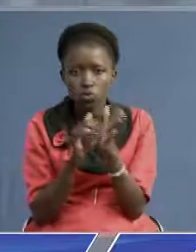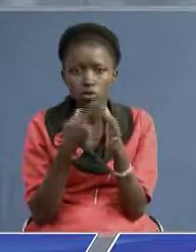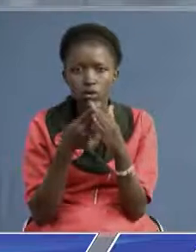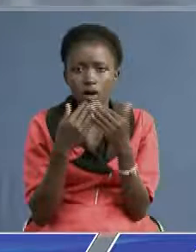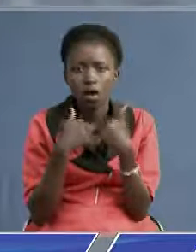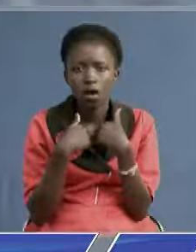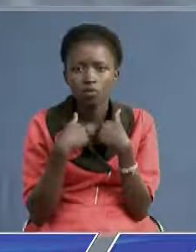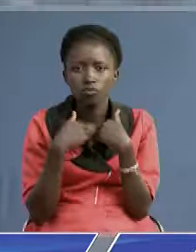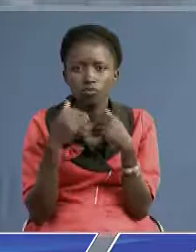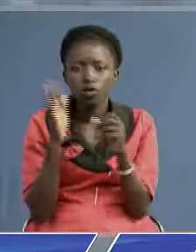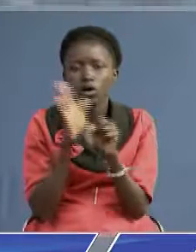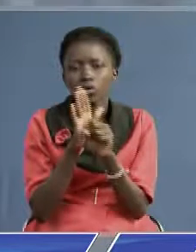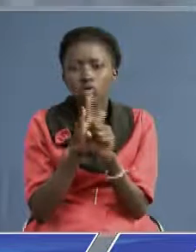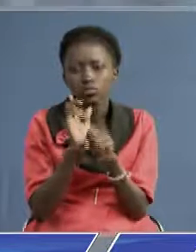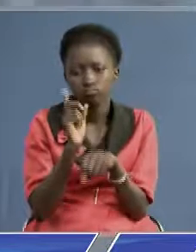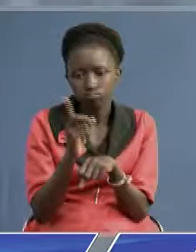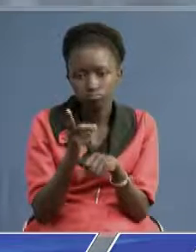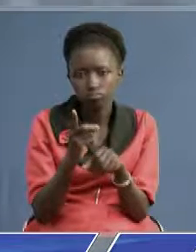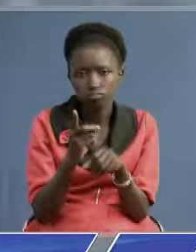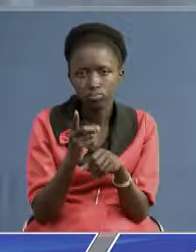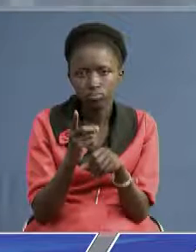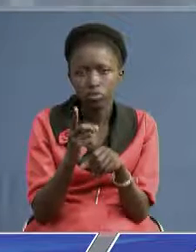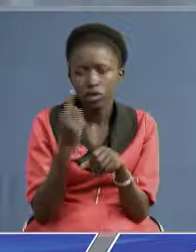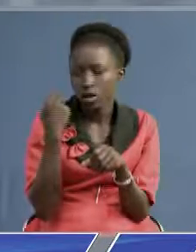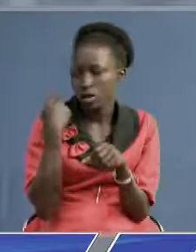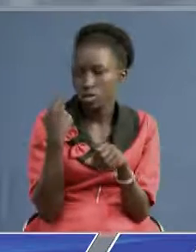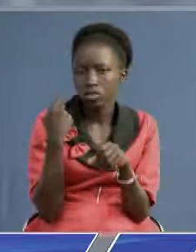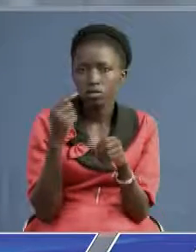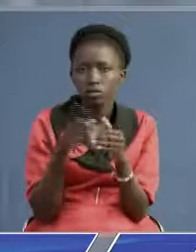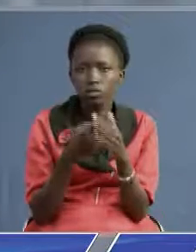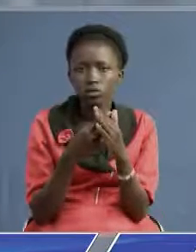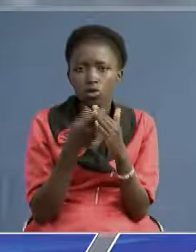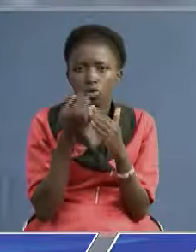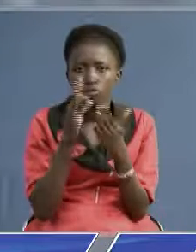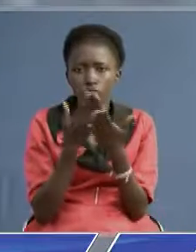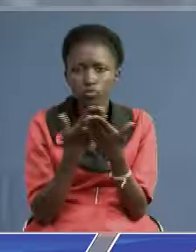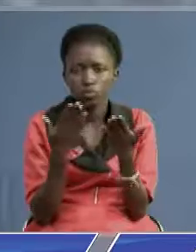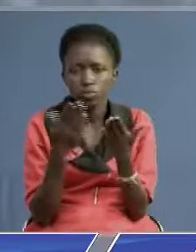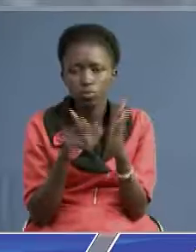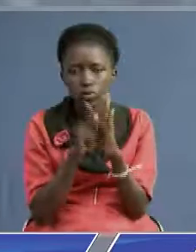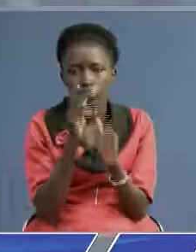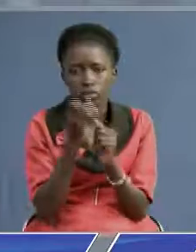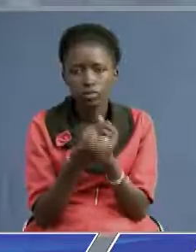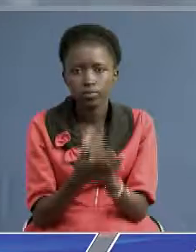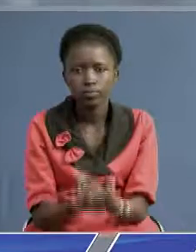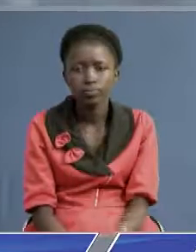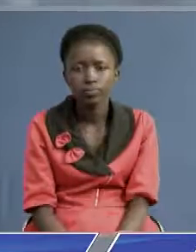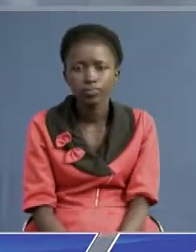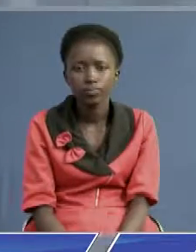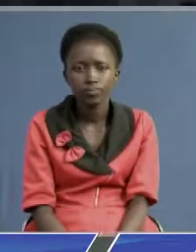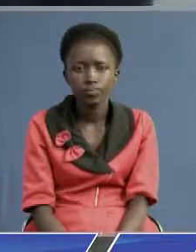despite facing numerous criticisms in the recent past due to the exorbitant prices of the project.